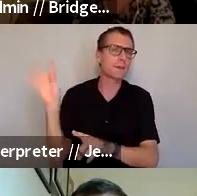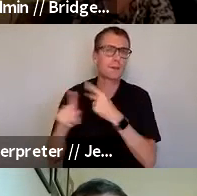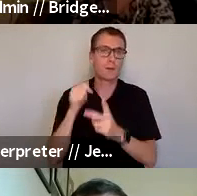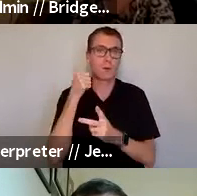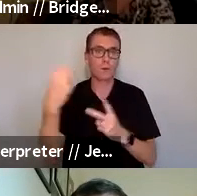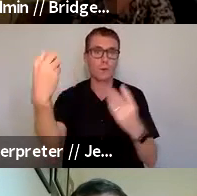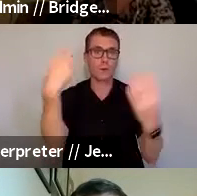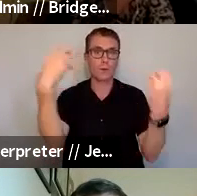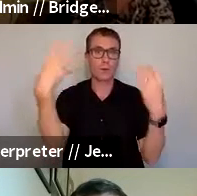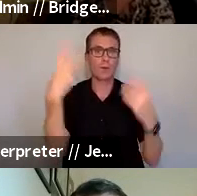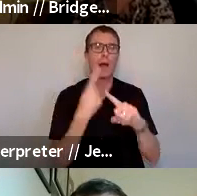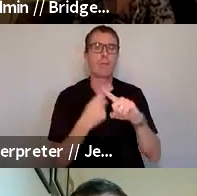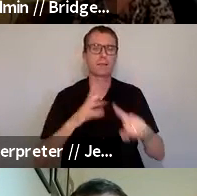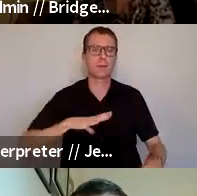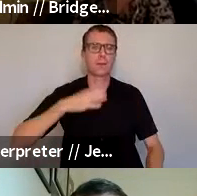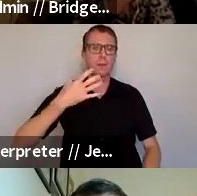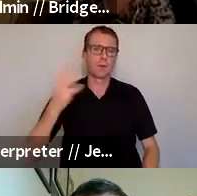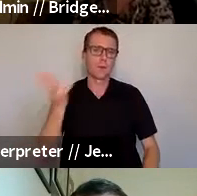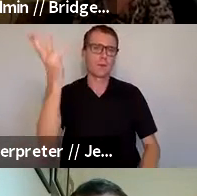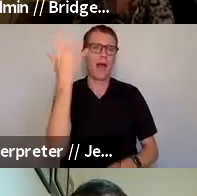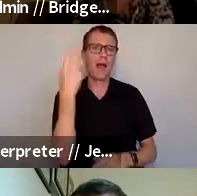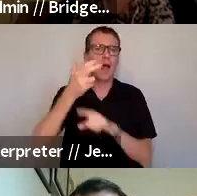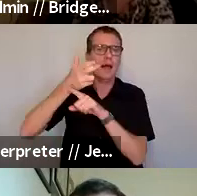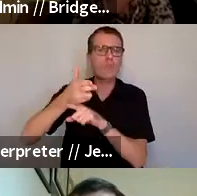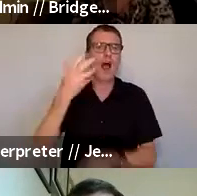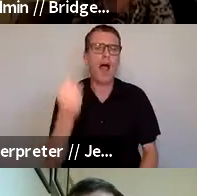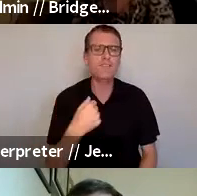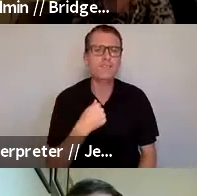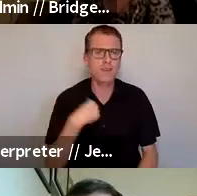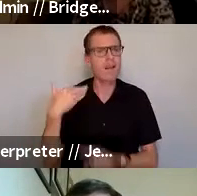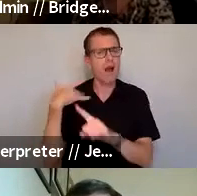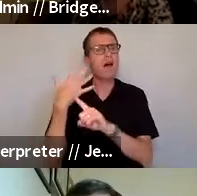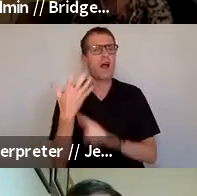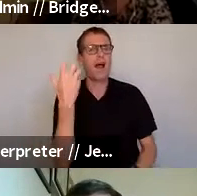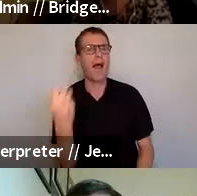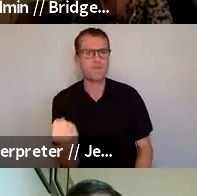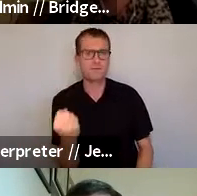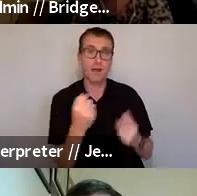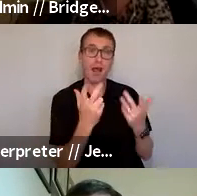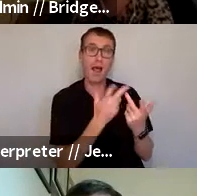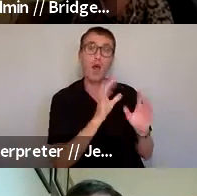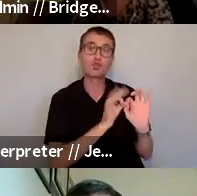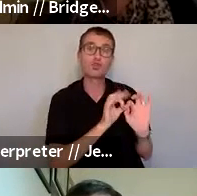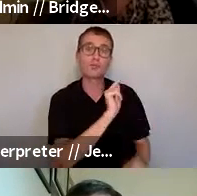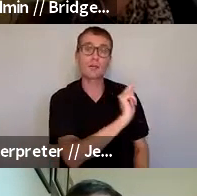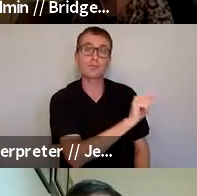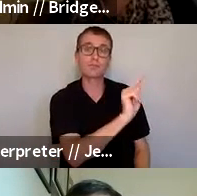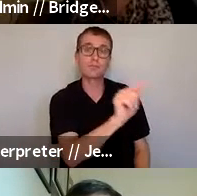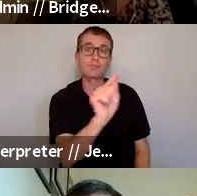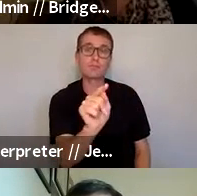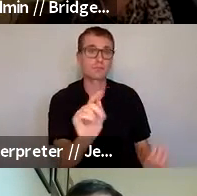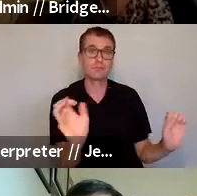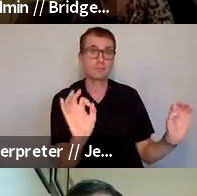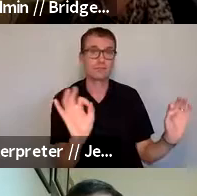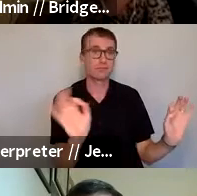camera, and I was set up like that for a very long time. But for my interpreters that are coming on board, they actually don't